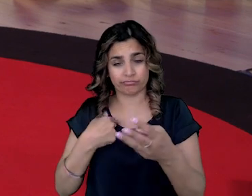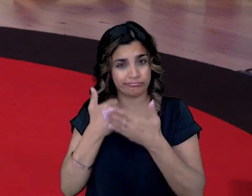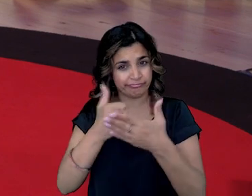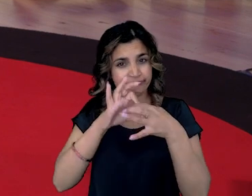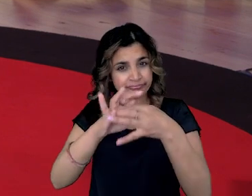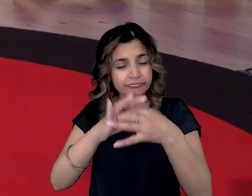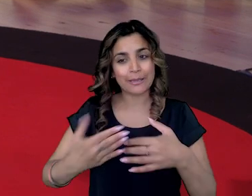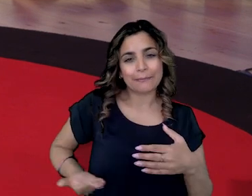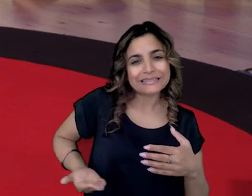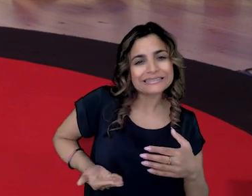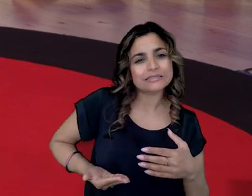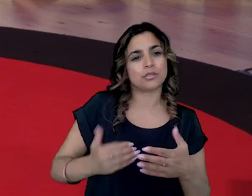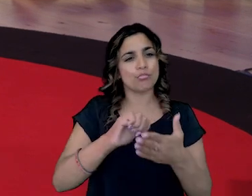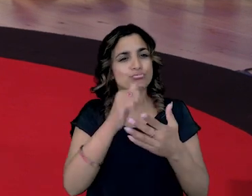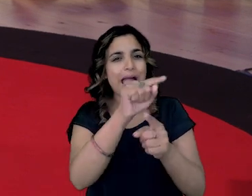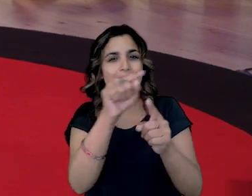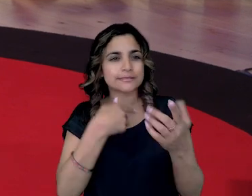become more inclusive